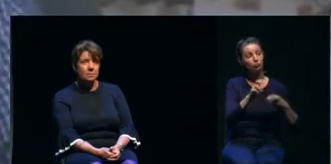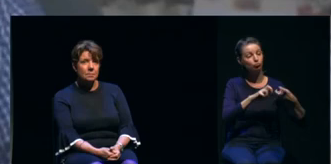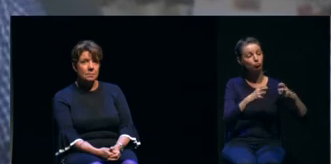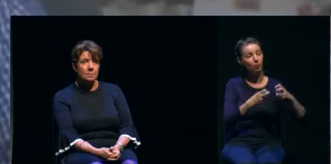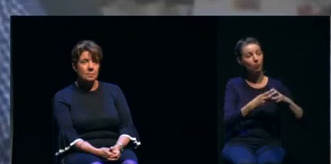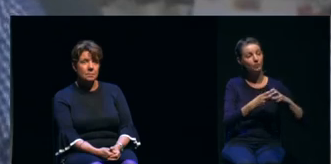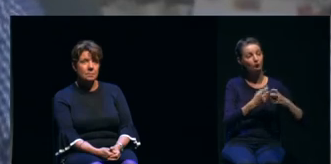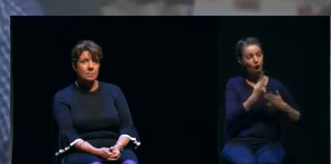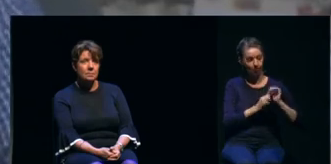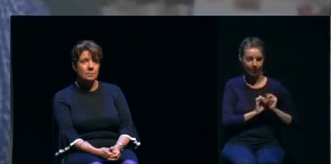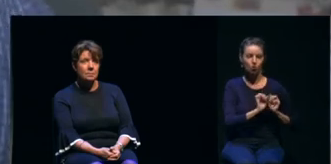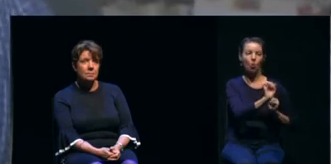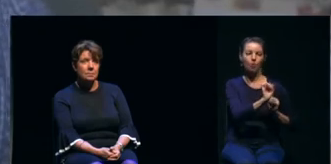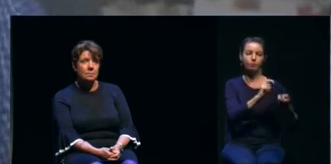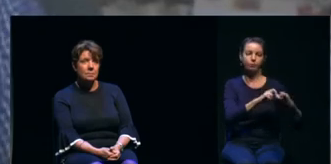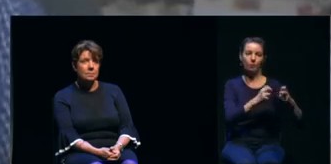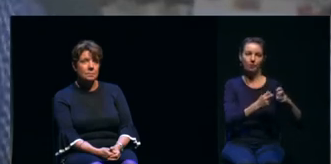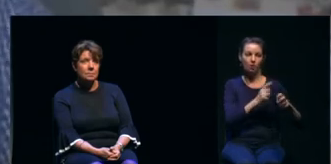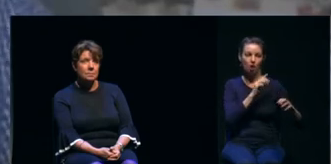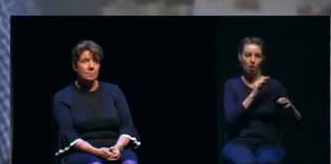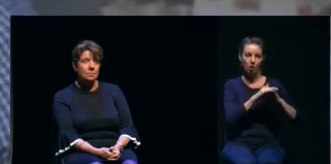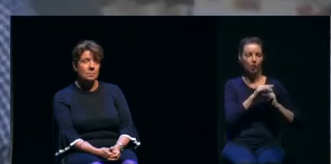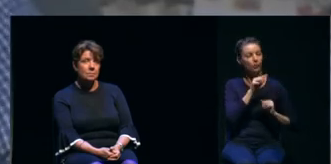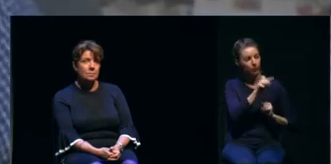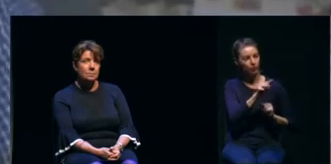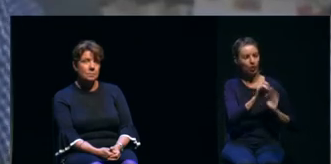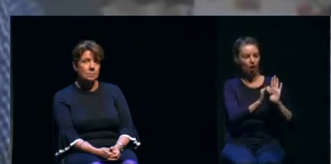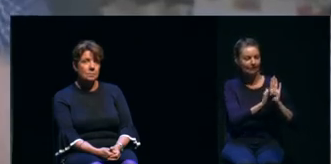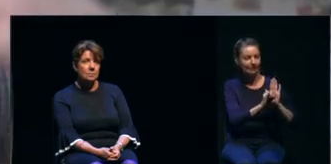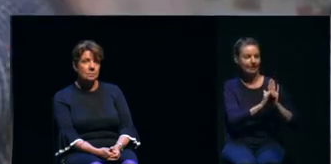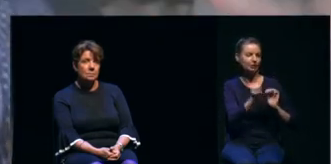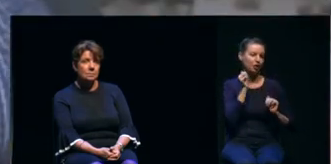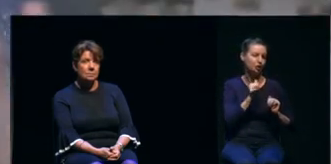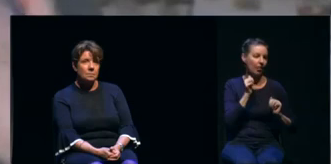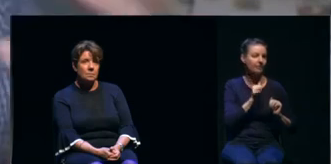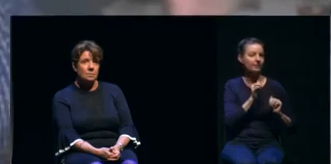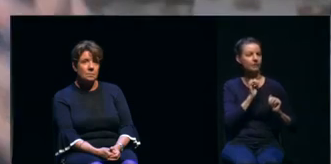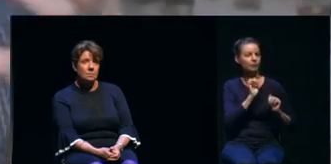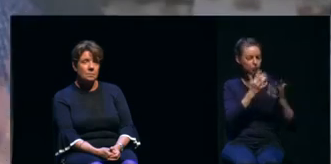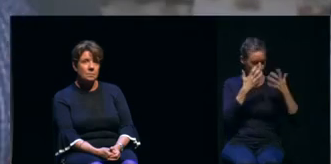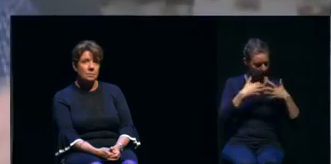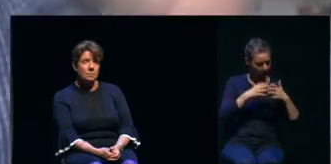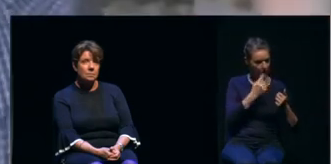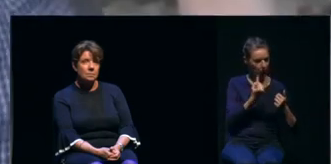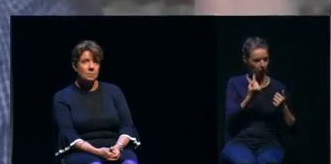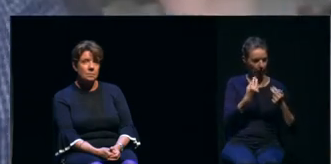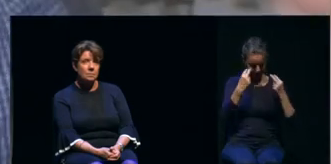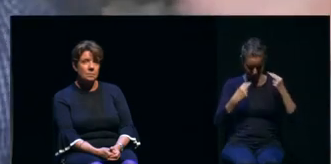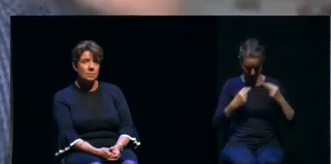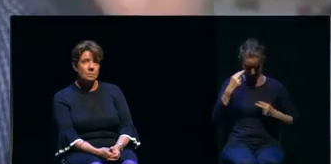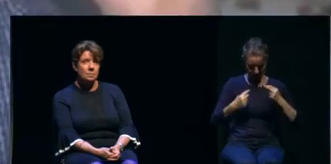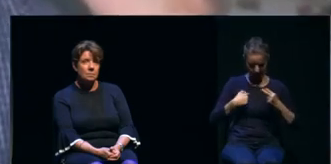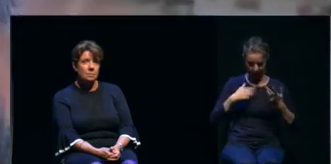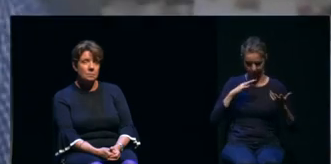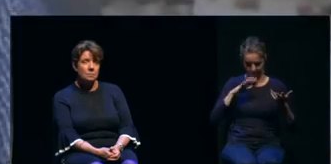are your problems. They're to do with you. They're to do with your identity. They're to do with your sexuality. They're to do with you working out who you are. Like, you know, you're a hot mess and,